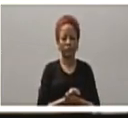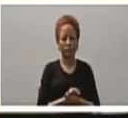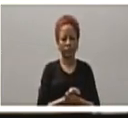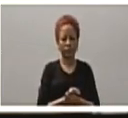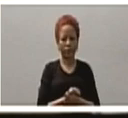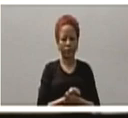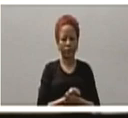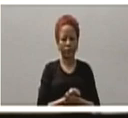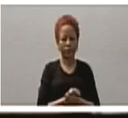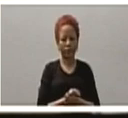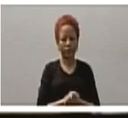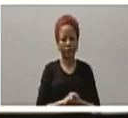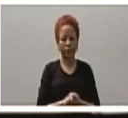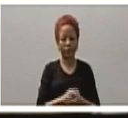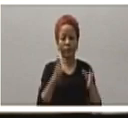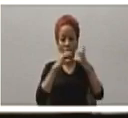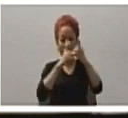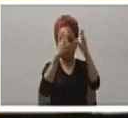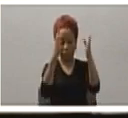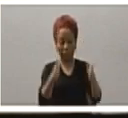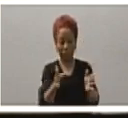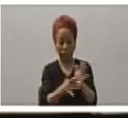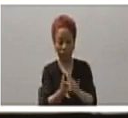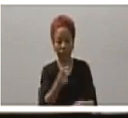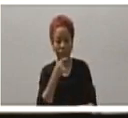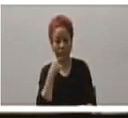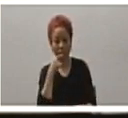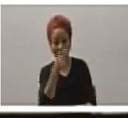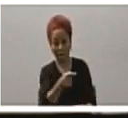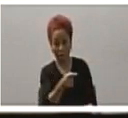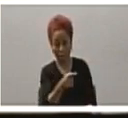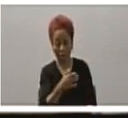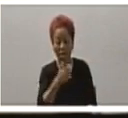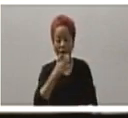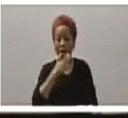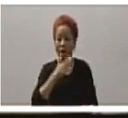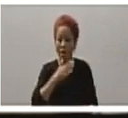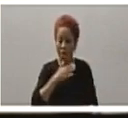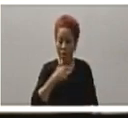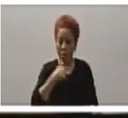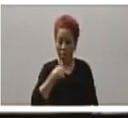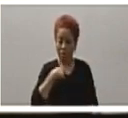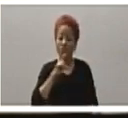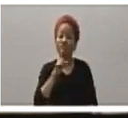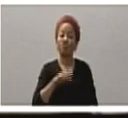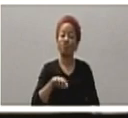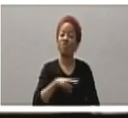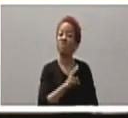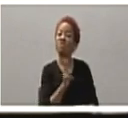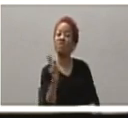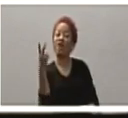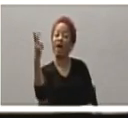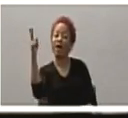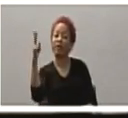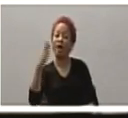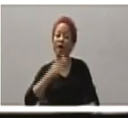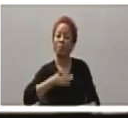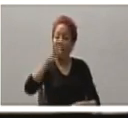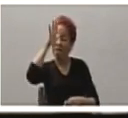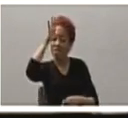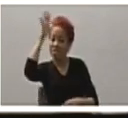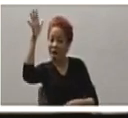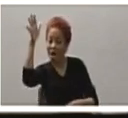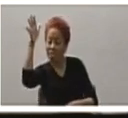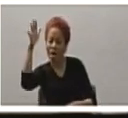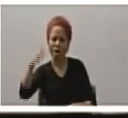Jesus said to his disciples, I'm the true vine, and my Father is the vine dresser. Every